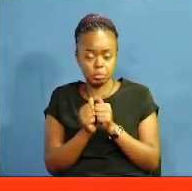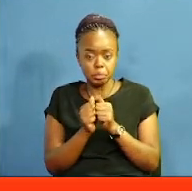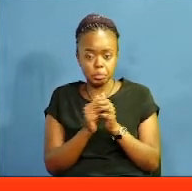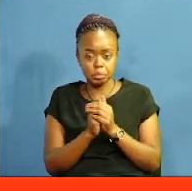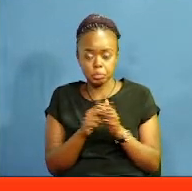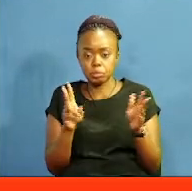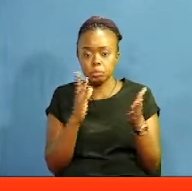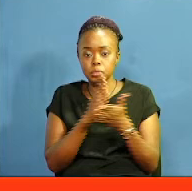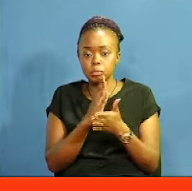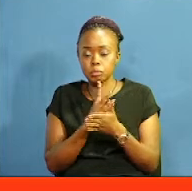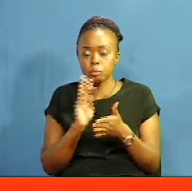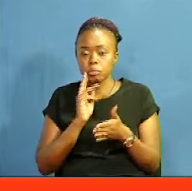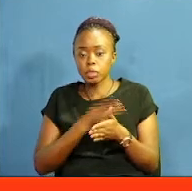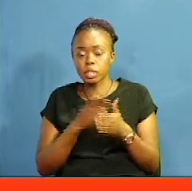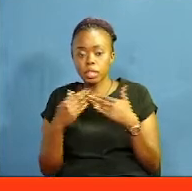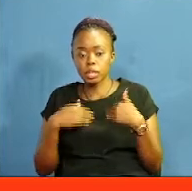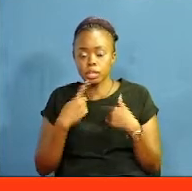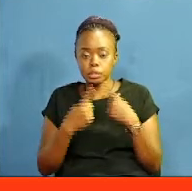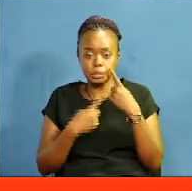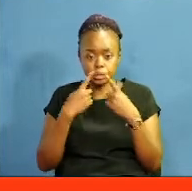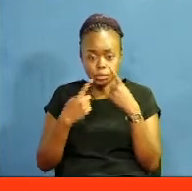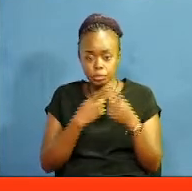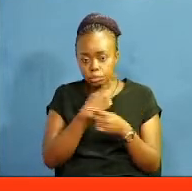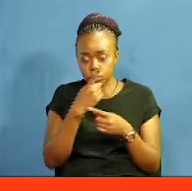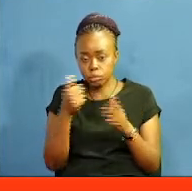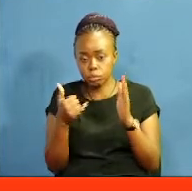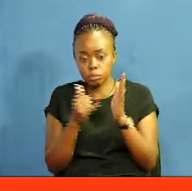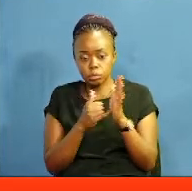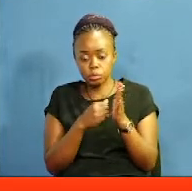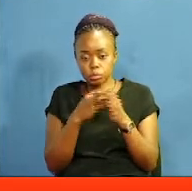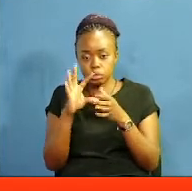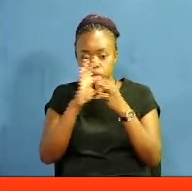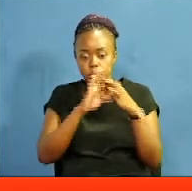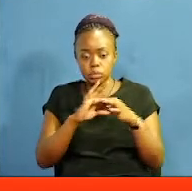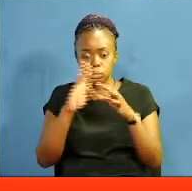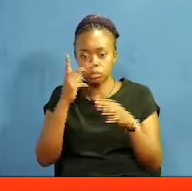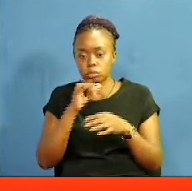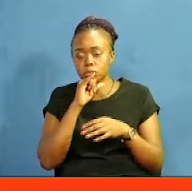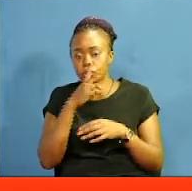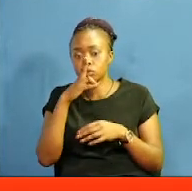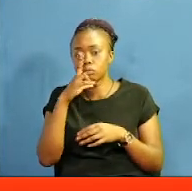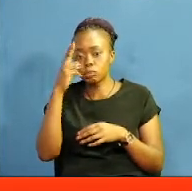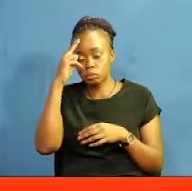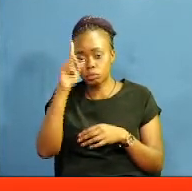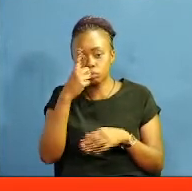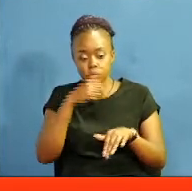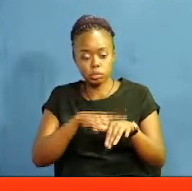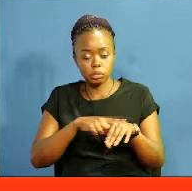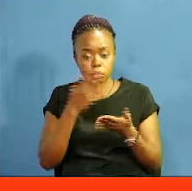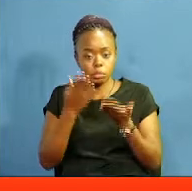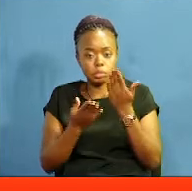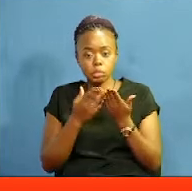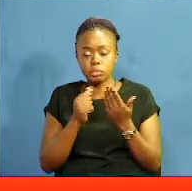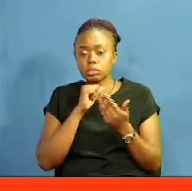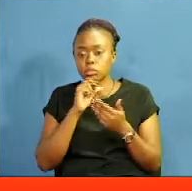course, we have been saying this issue of uniting Kenyans, and this is not the first time, and